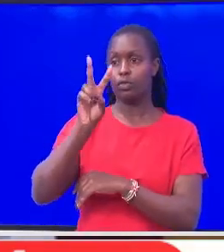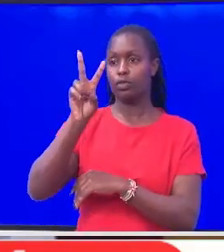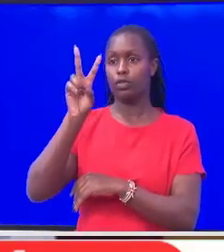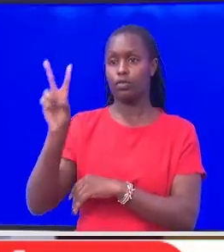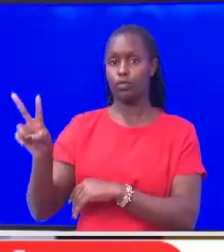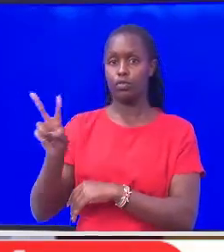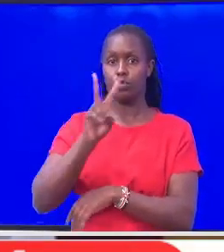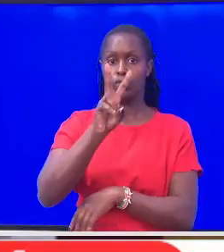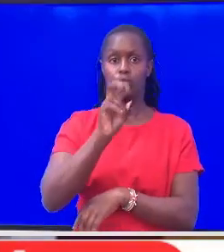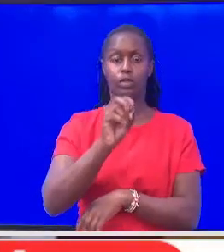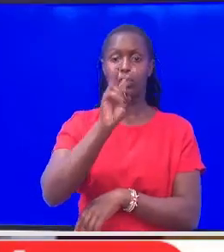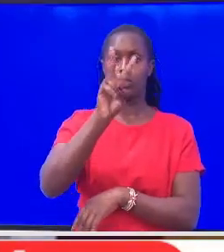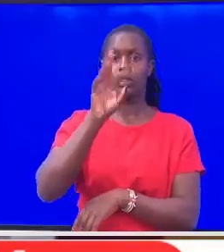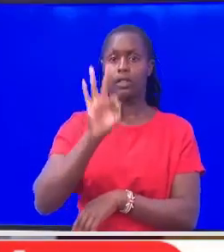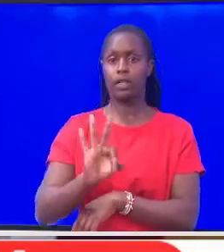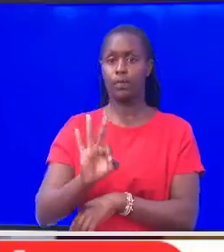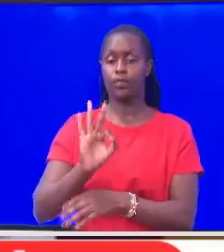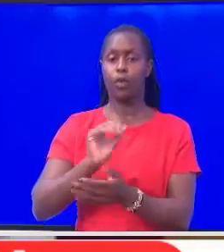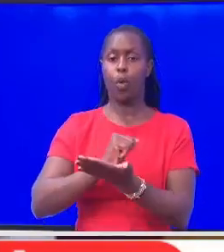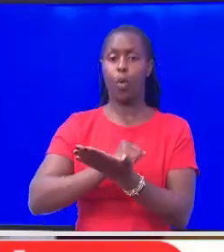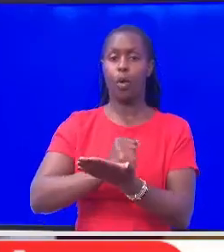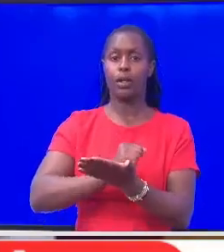entities audited by our office